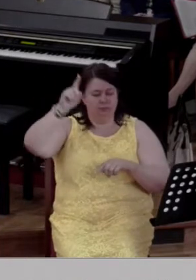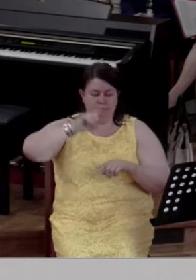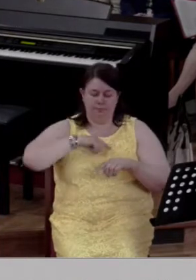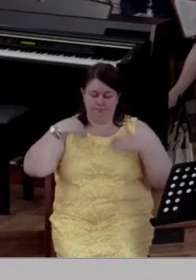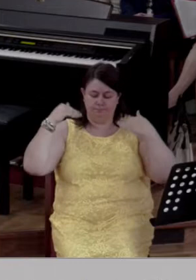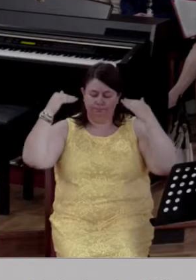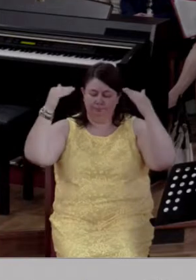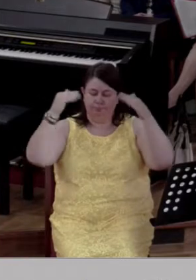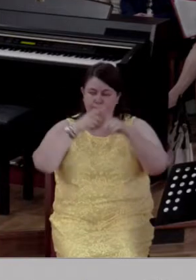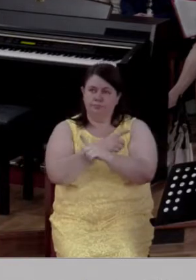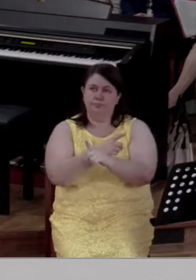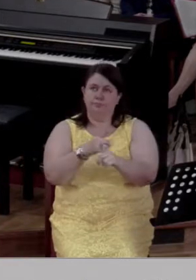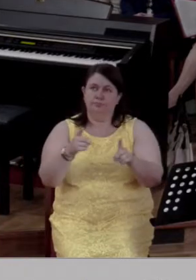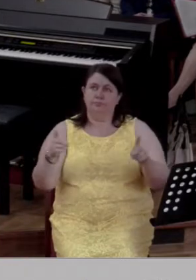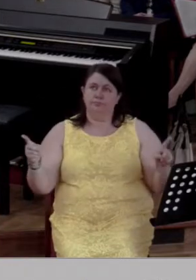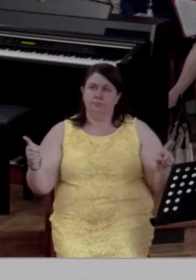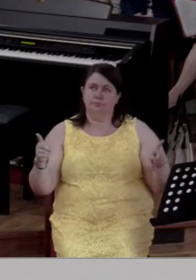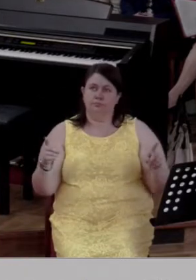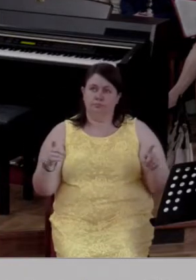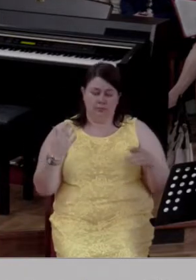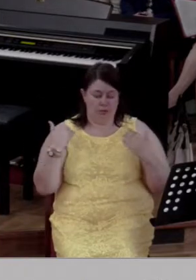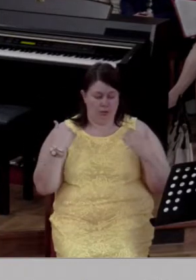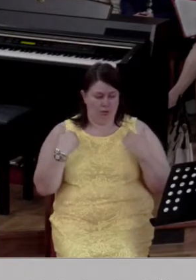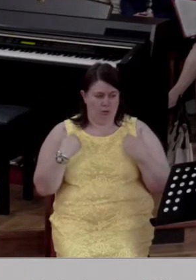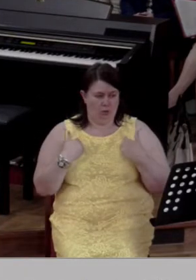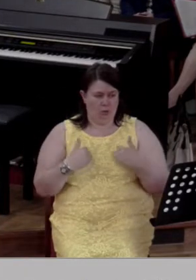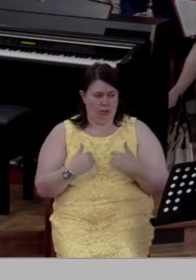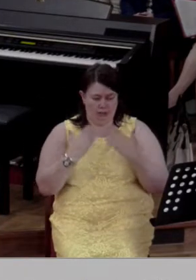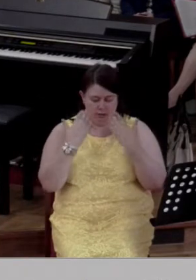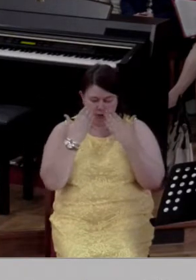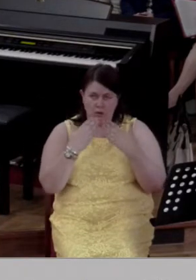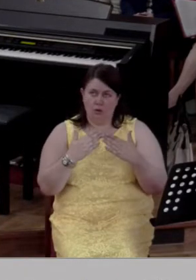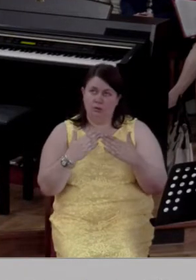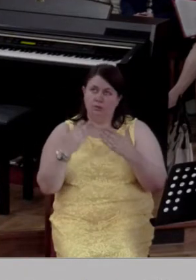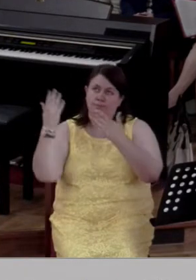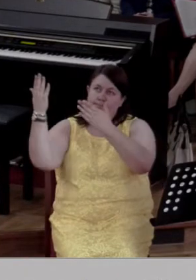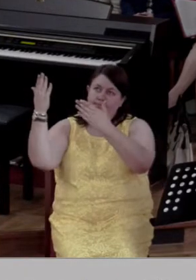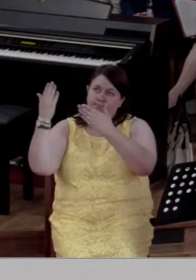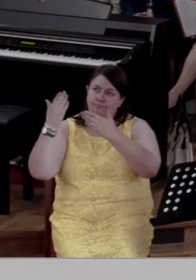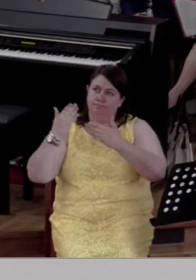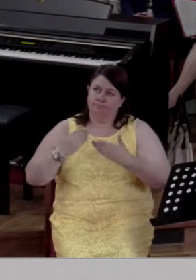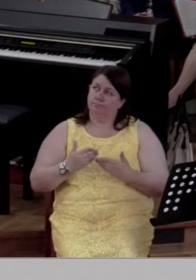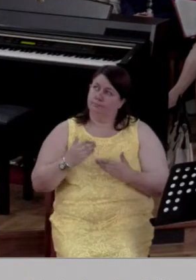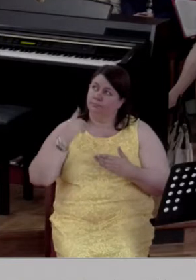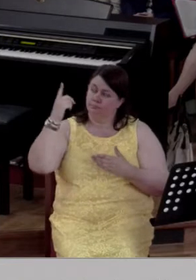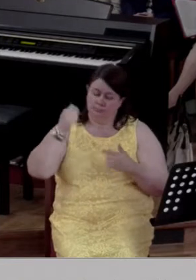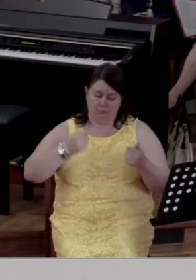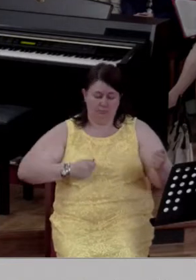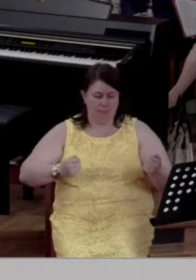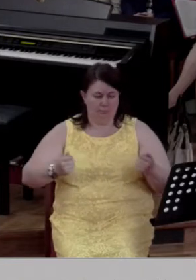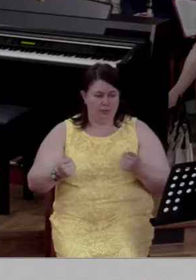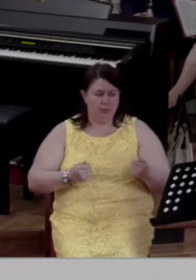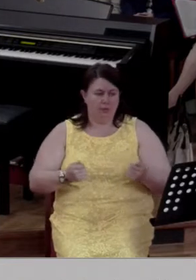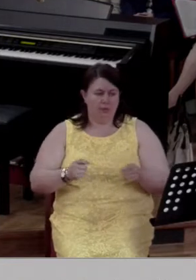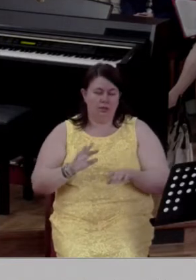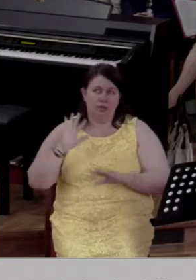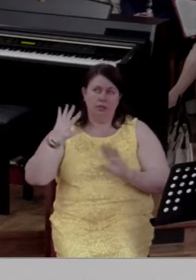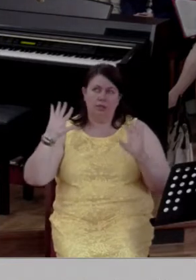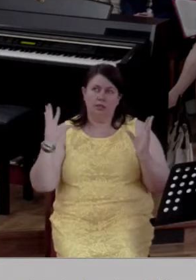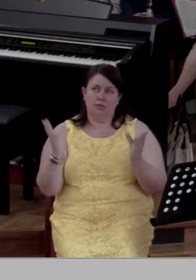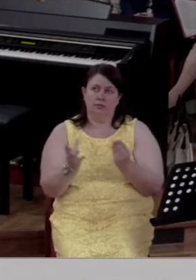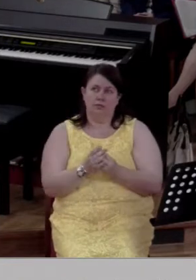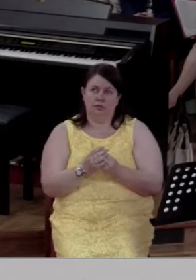all. Wealth and honor come from you. You are the ruler of all things.